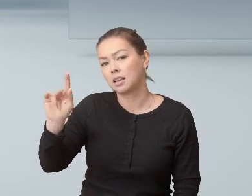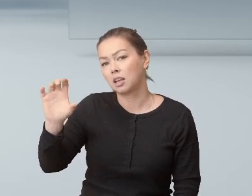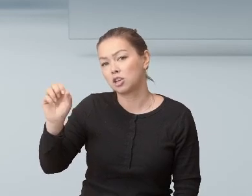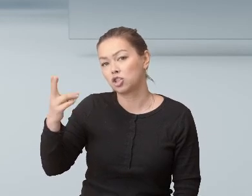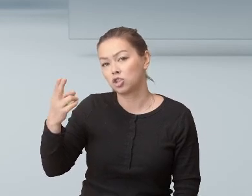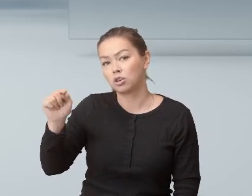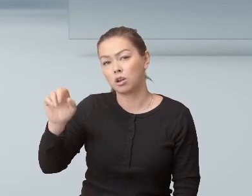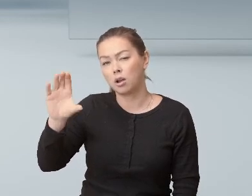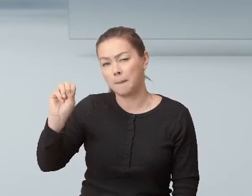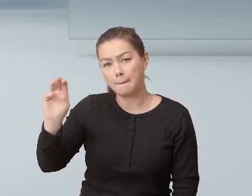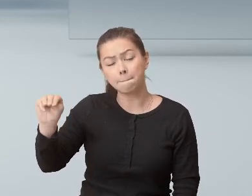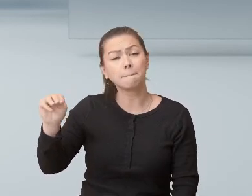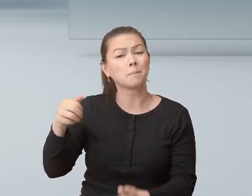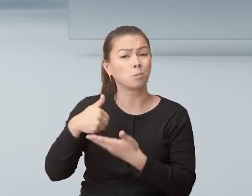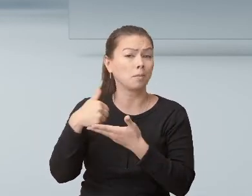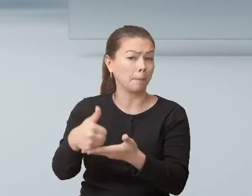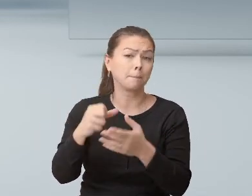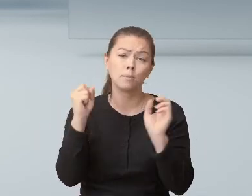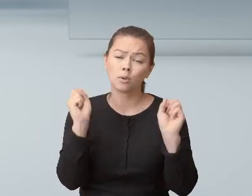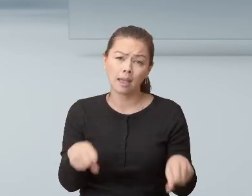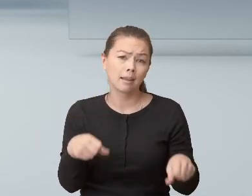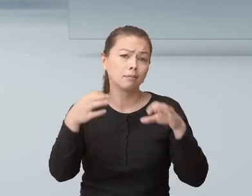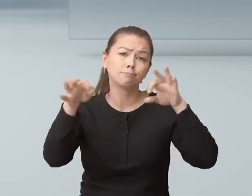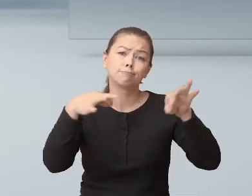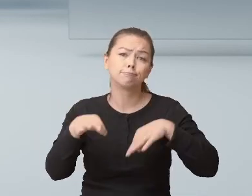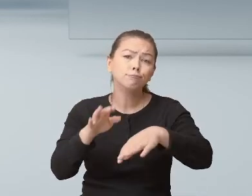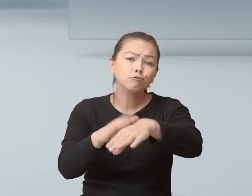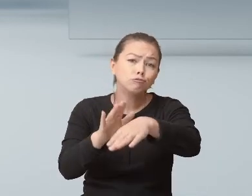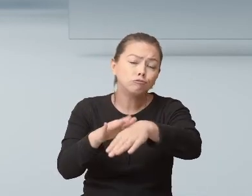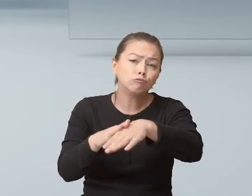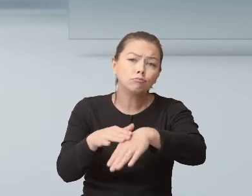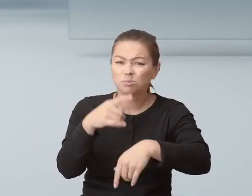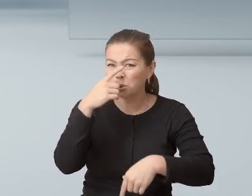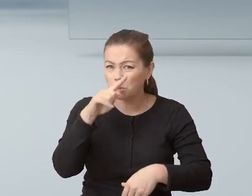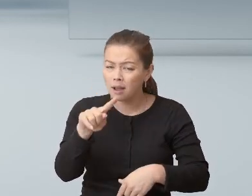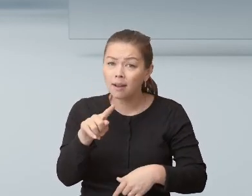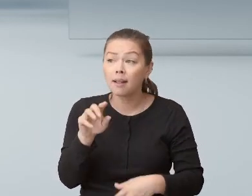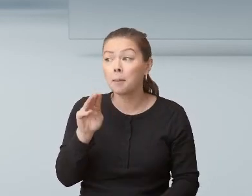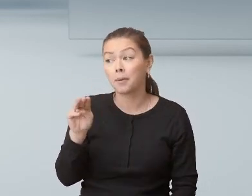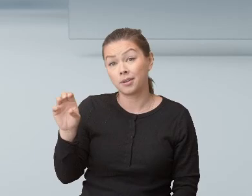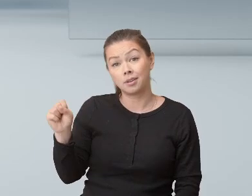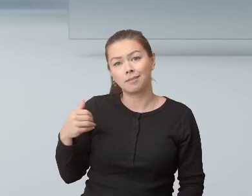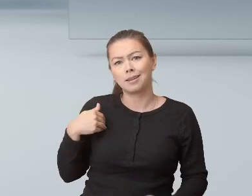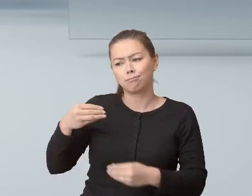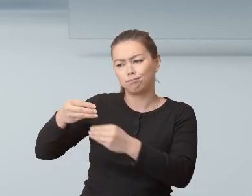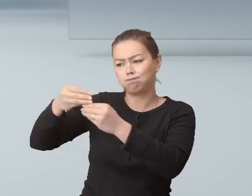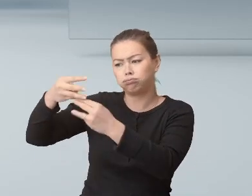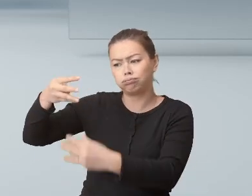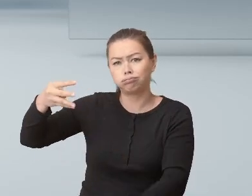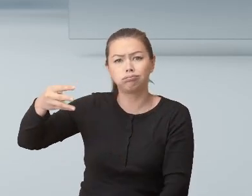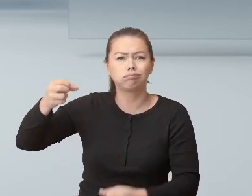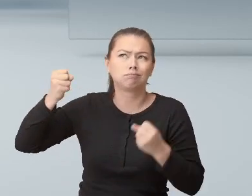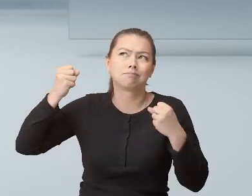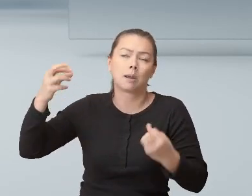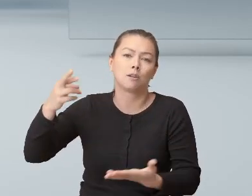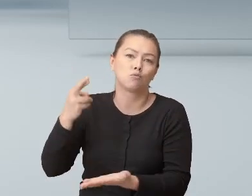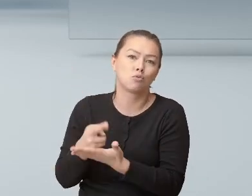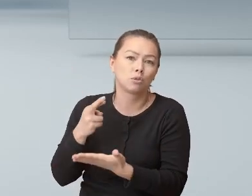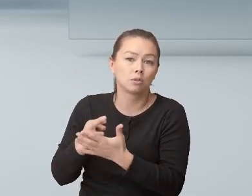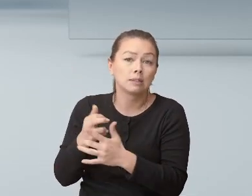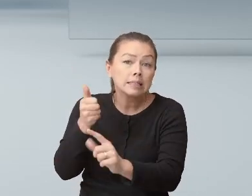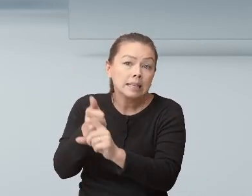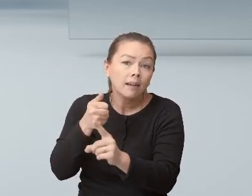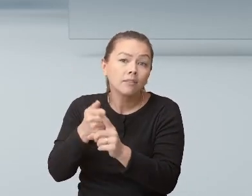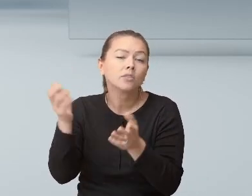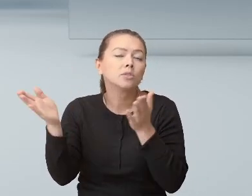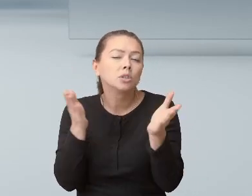point you in the right way and do what we can. Of course, Microsoft has a ton of resources, a lot of self-serve content, trials, a